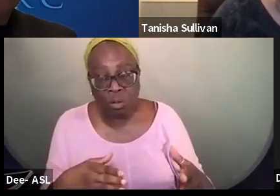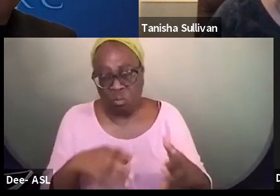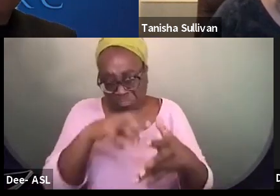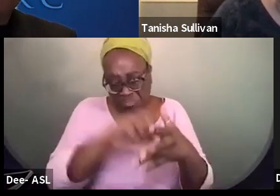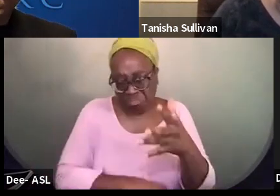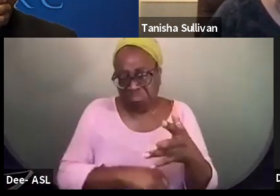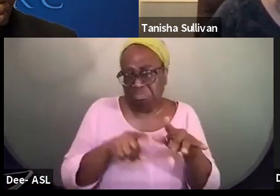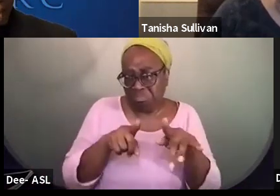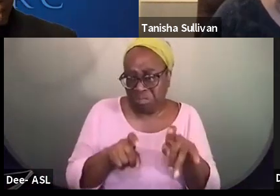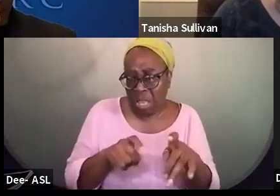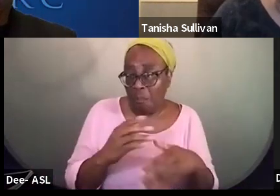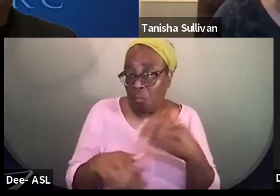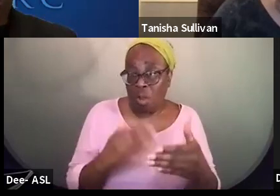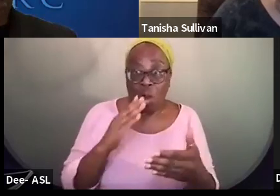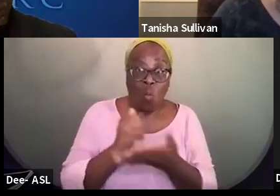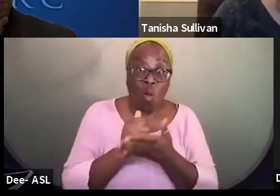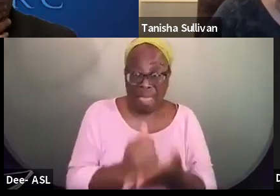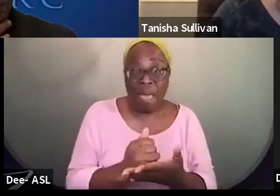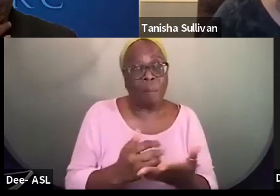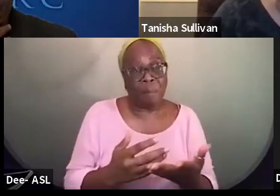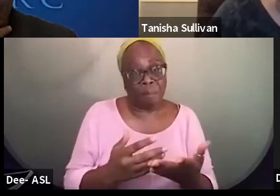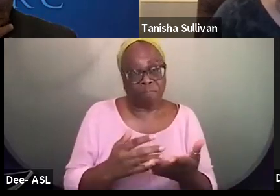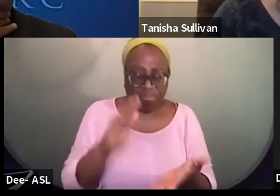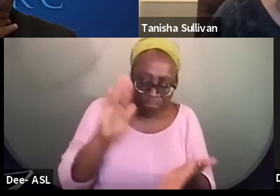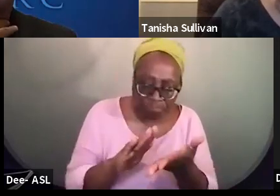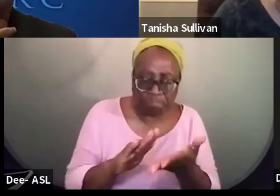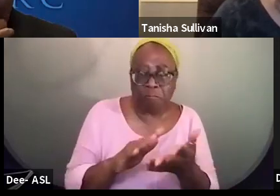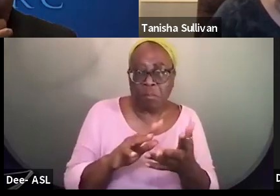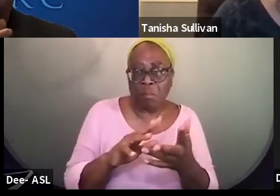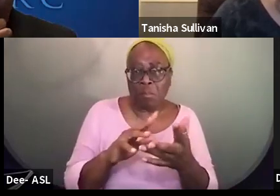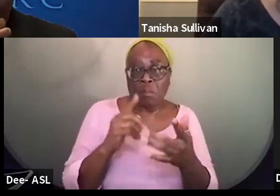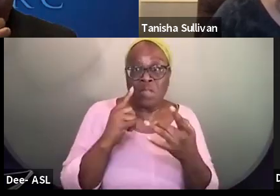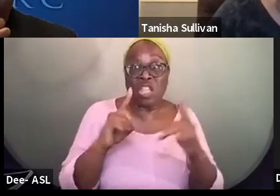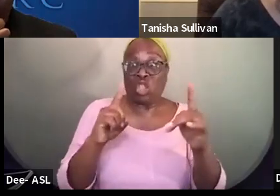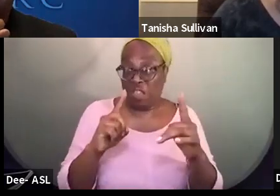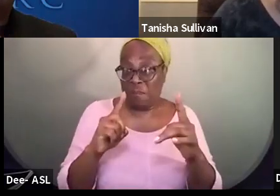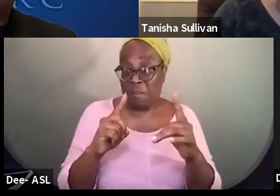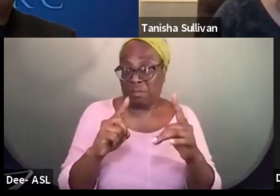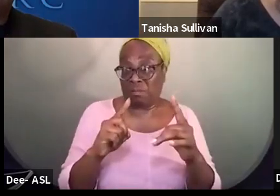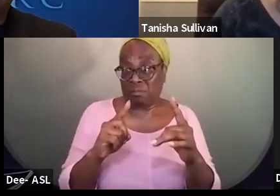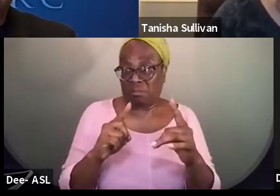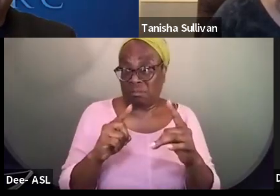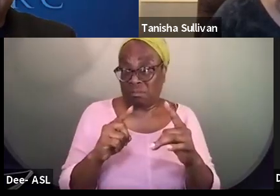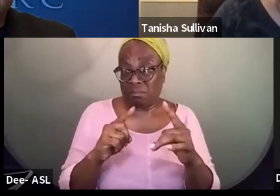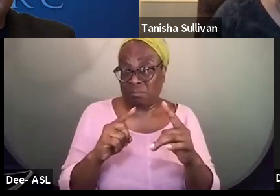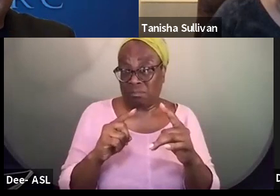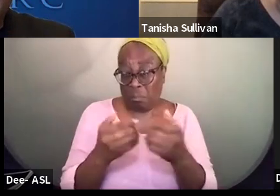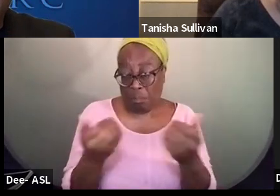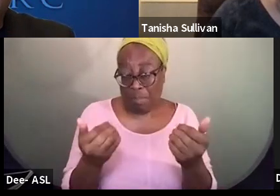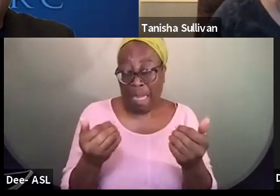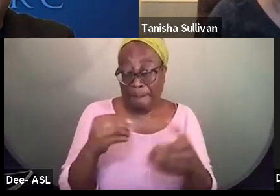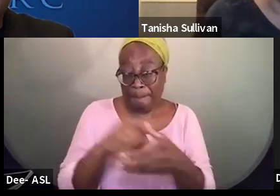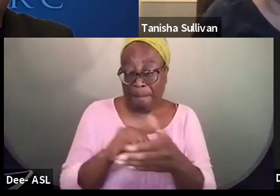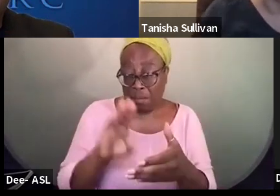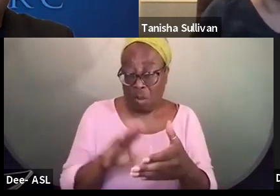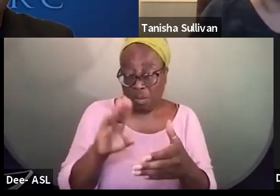help shorten the achievement gap here in Boston. A lot of the suggestions made tonight and over the several